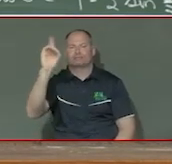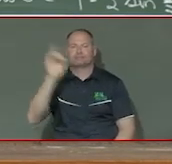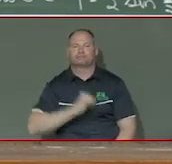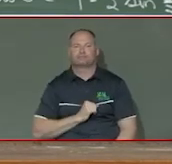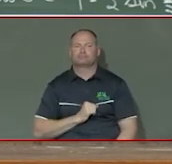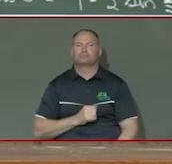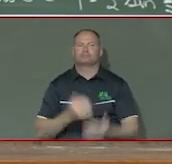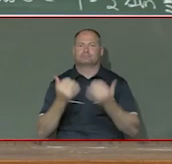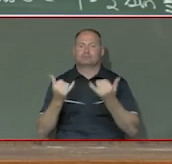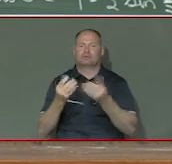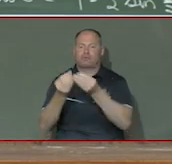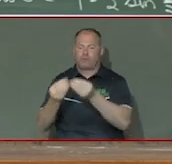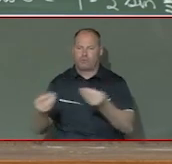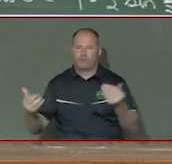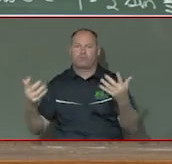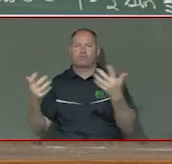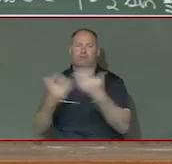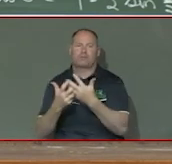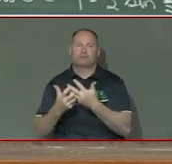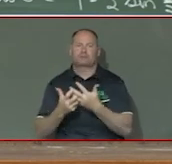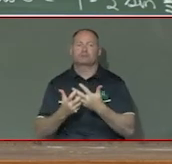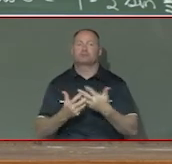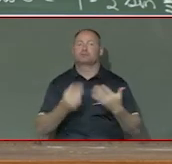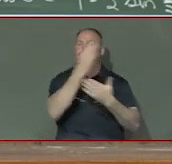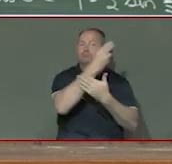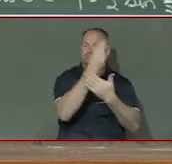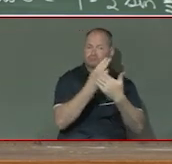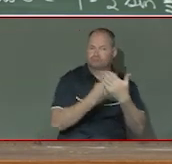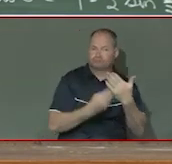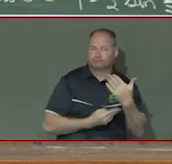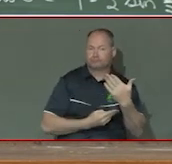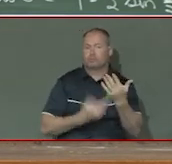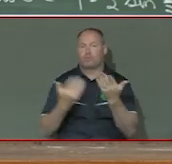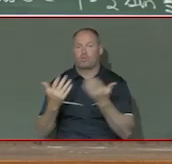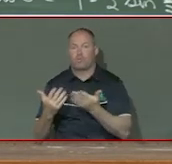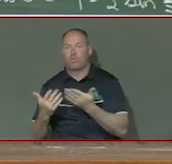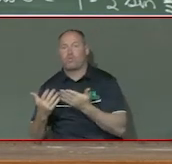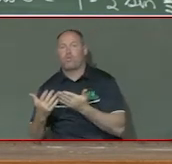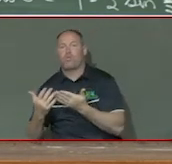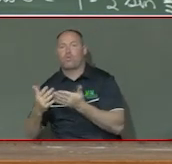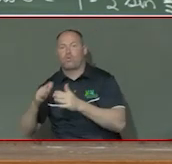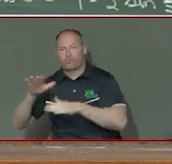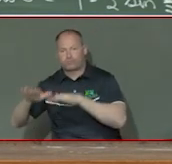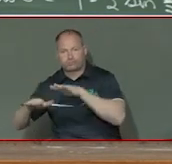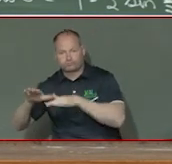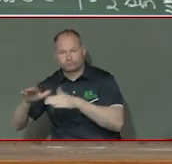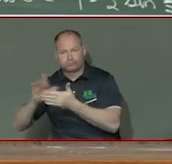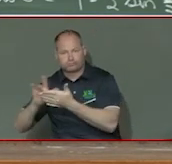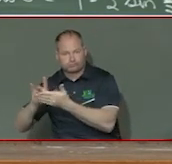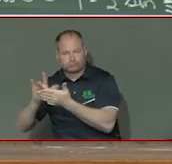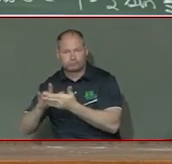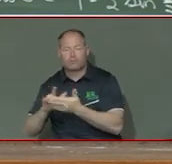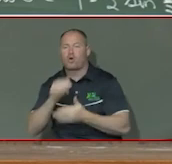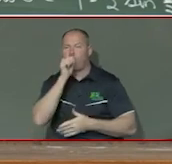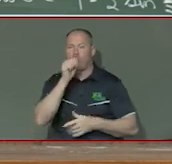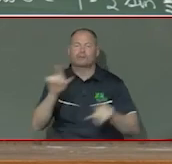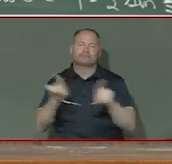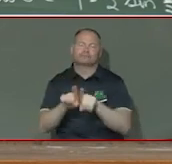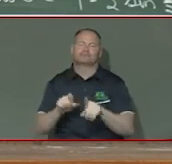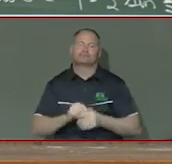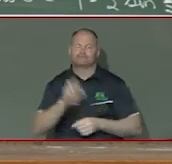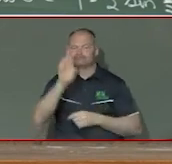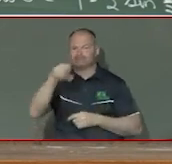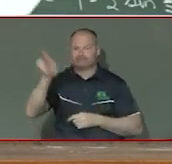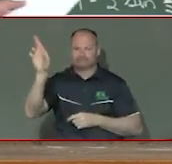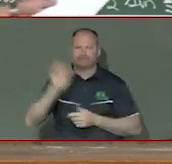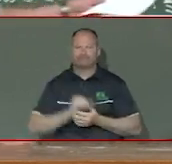gives me my solution. Whether I do it graphically or whether I do it algebraically, the answer is correct. I could have